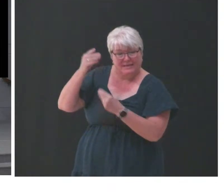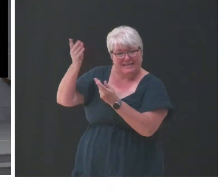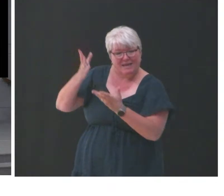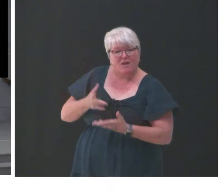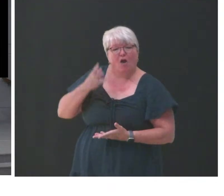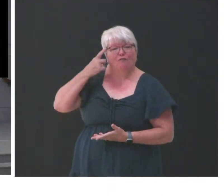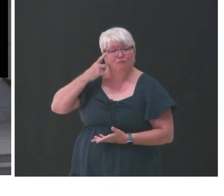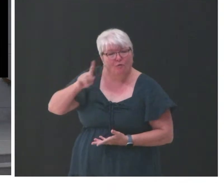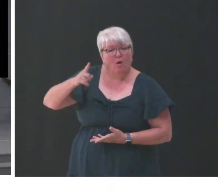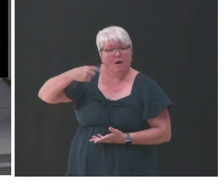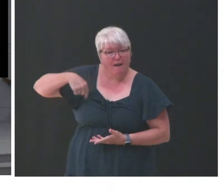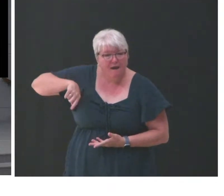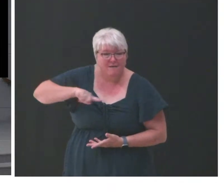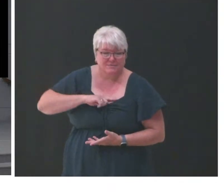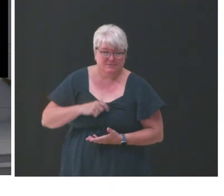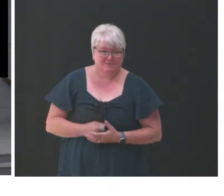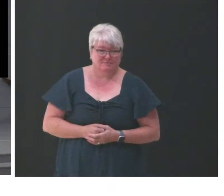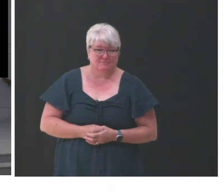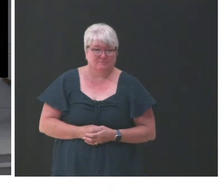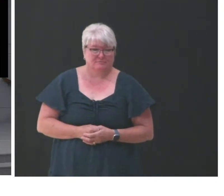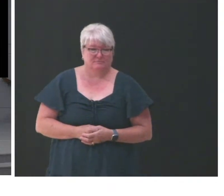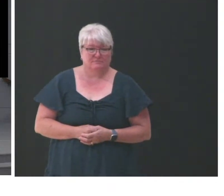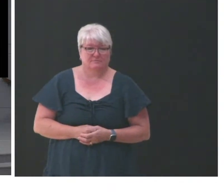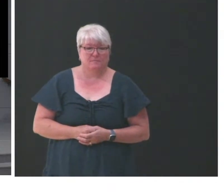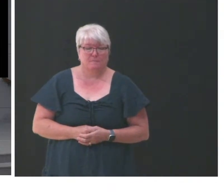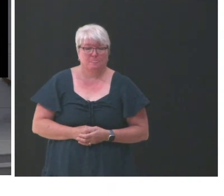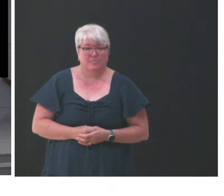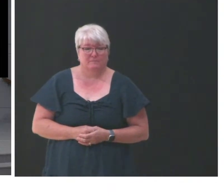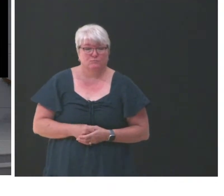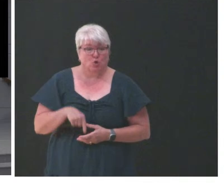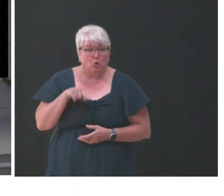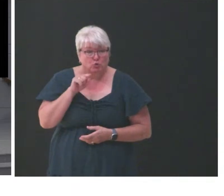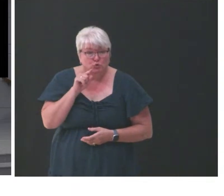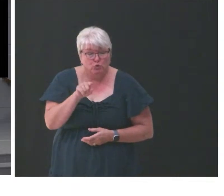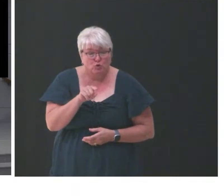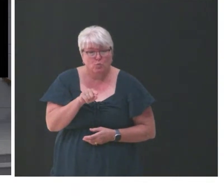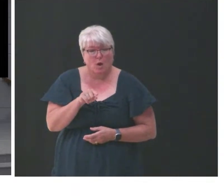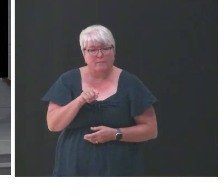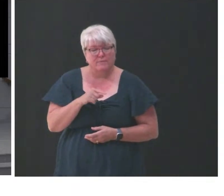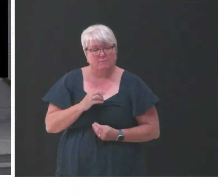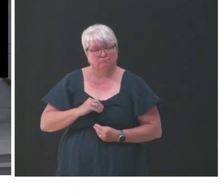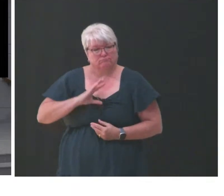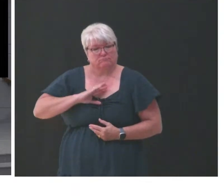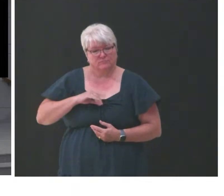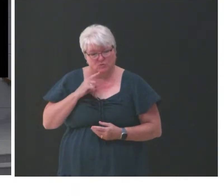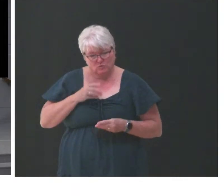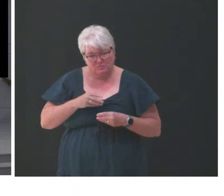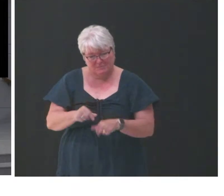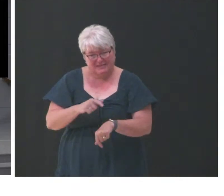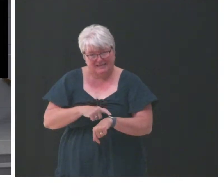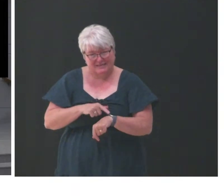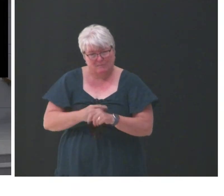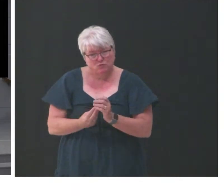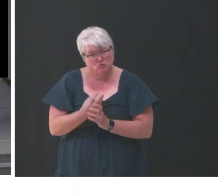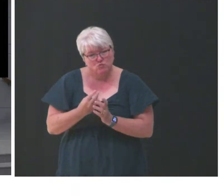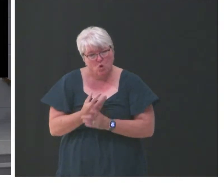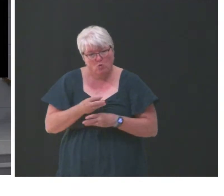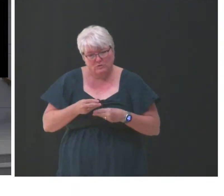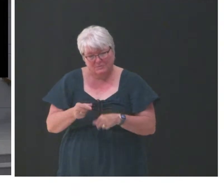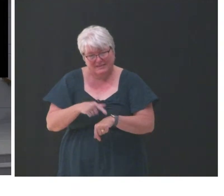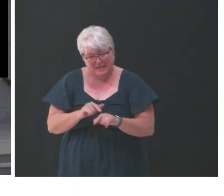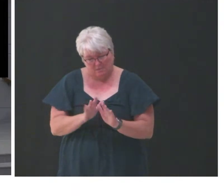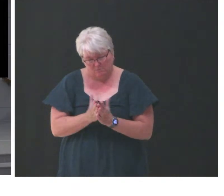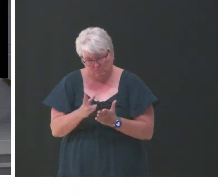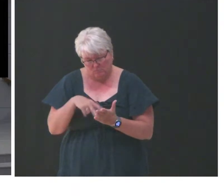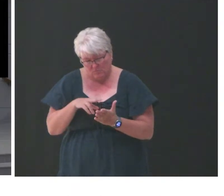it's for us. You're the one that grows by spending time in the Word. You're the one that grows by spending time